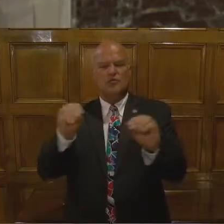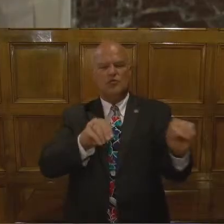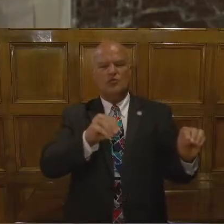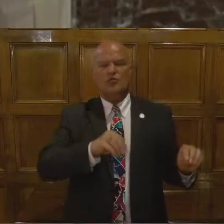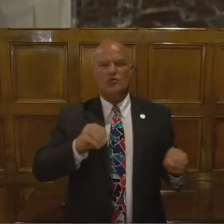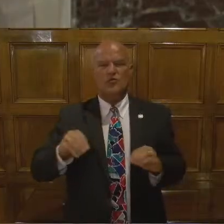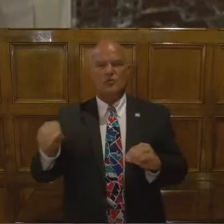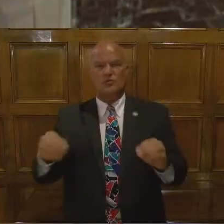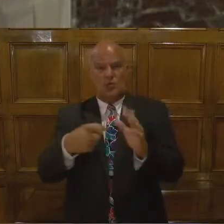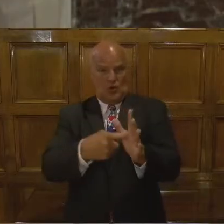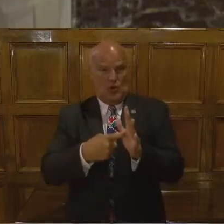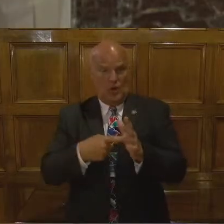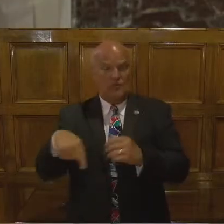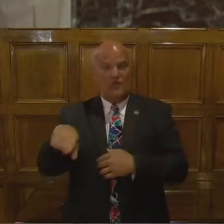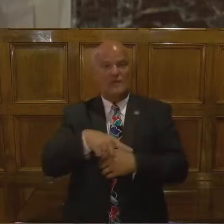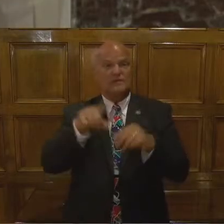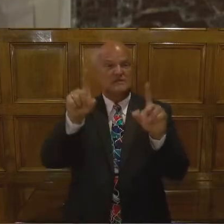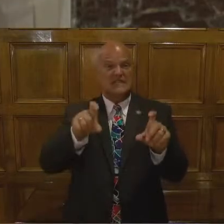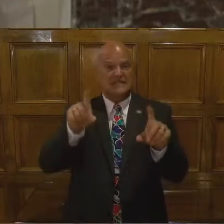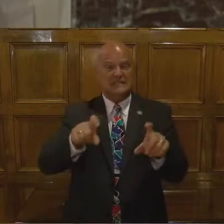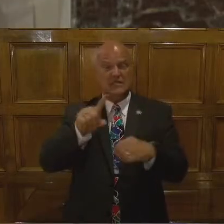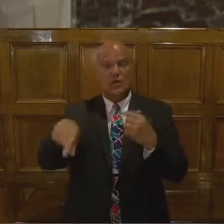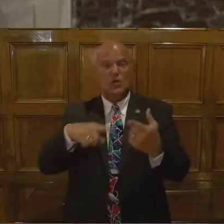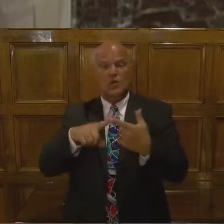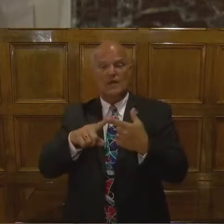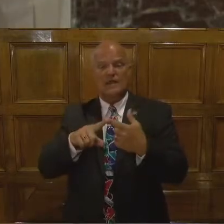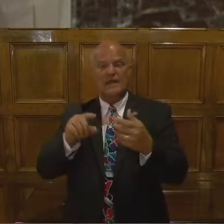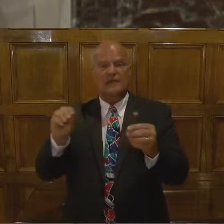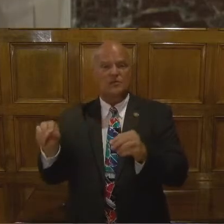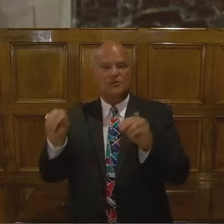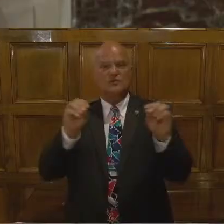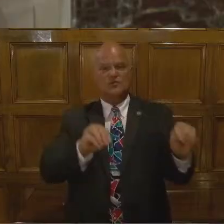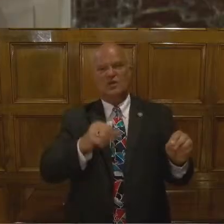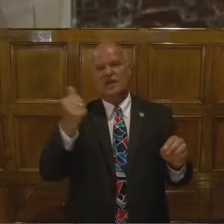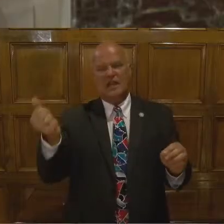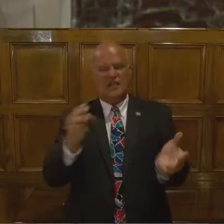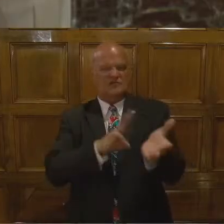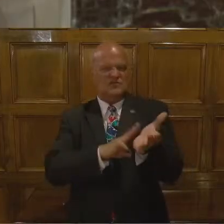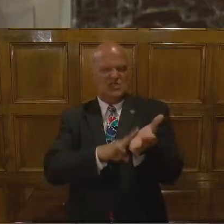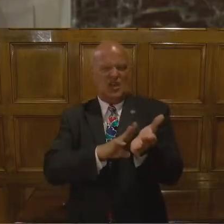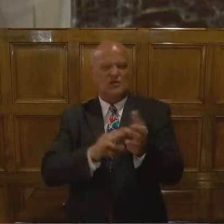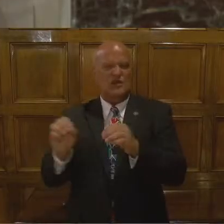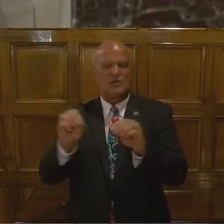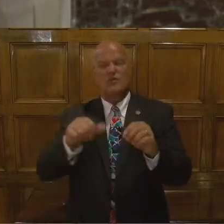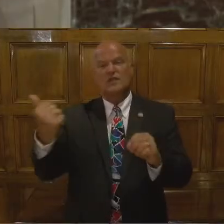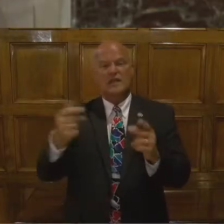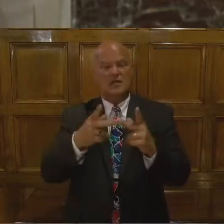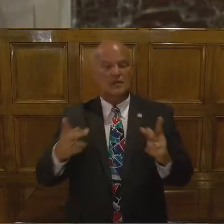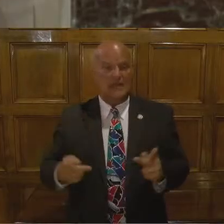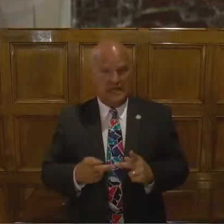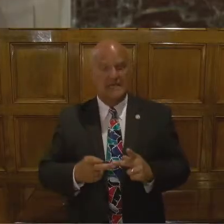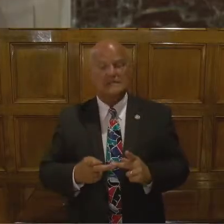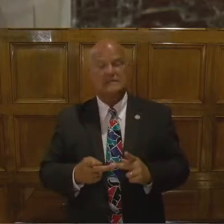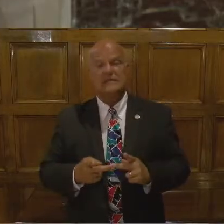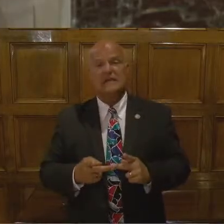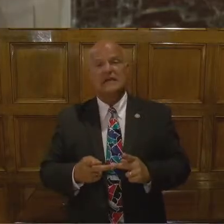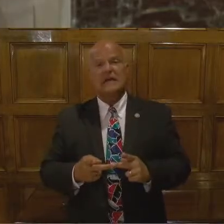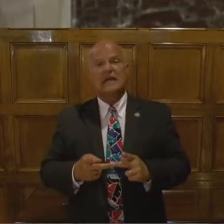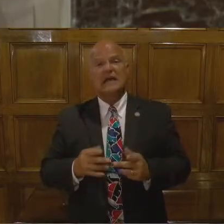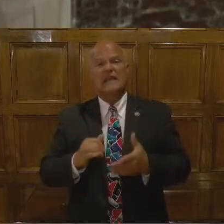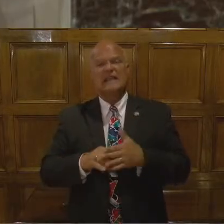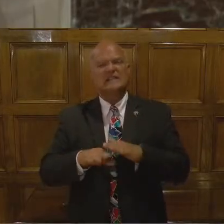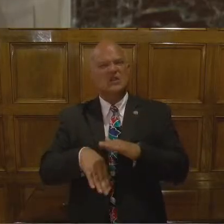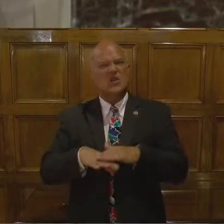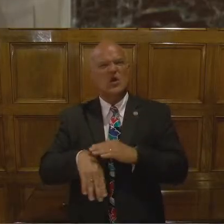there's a requirement for them to be tested when they rotate from one facility to another. It's in the